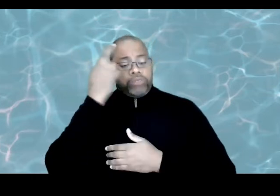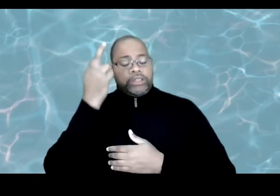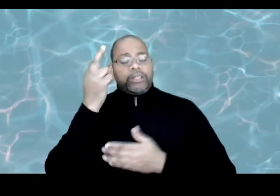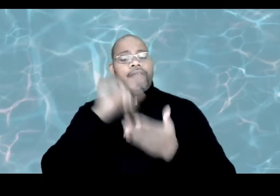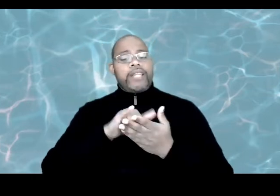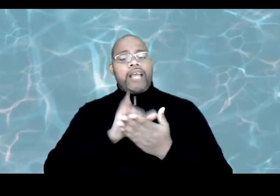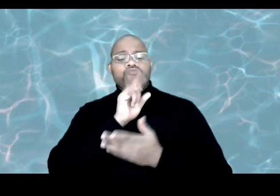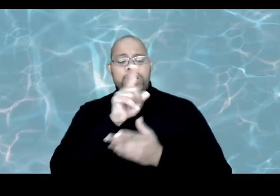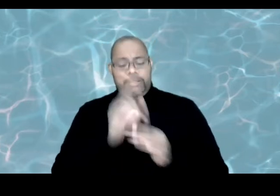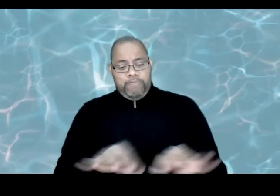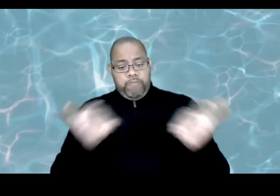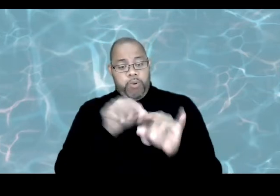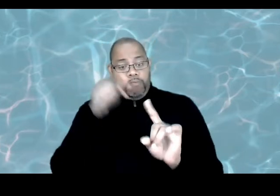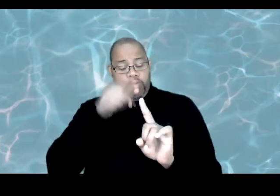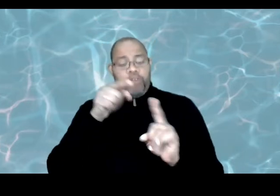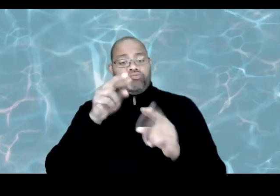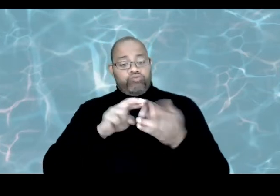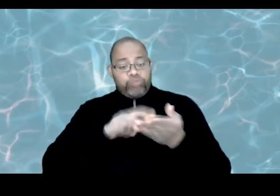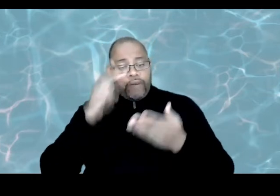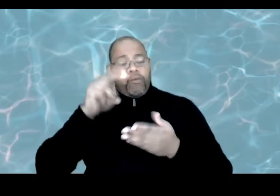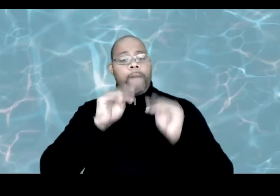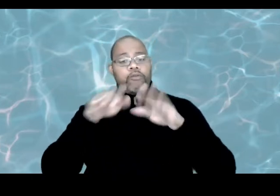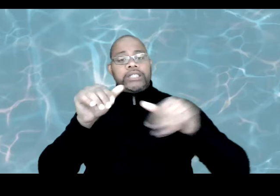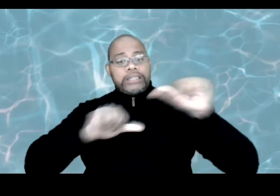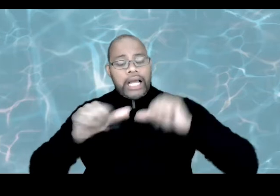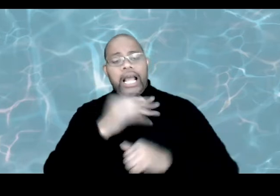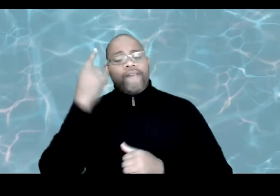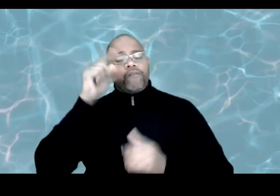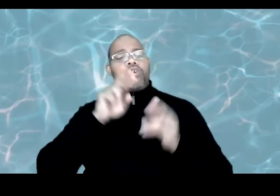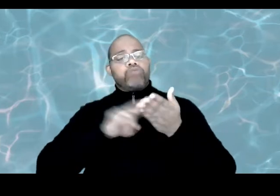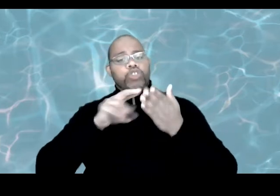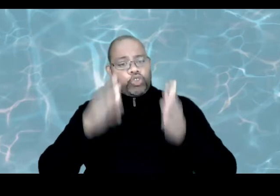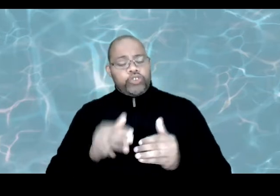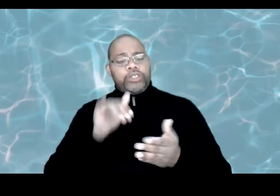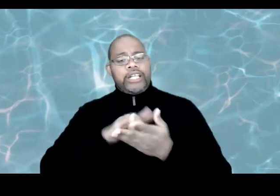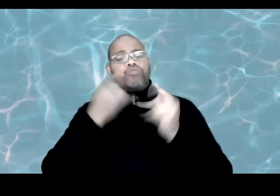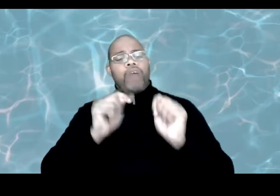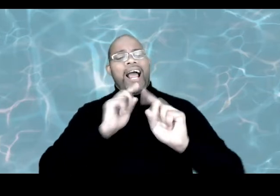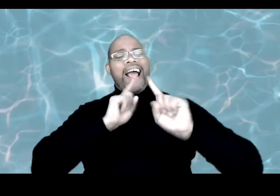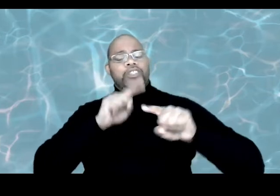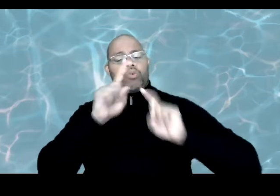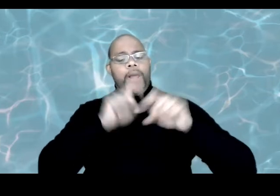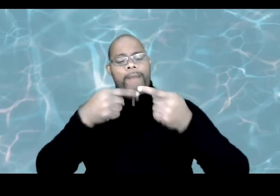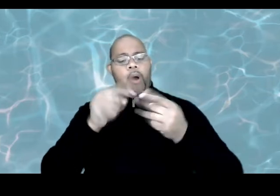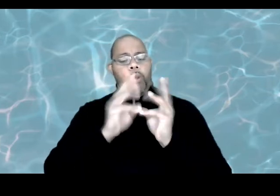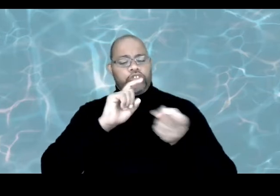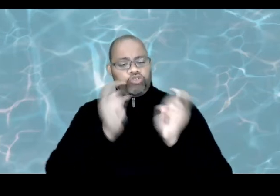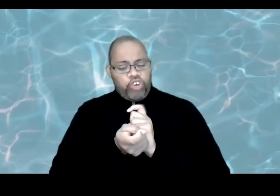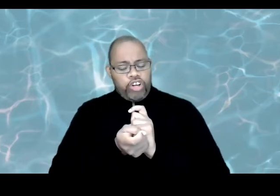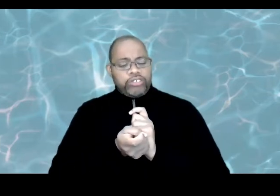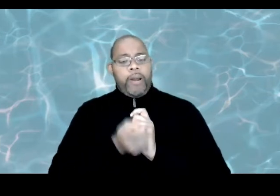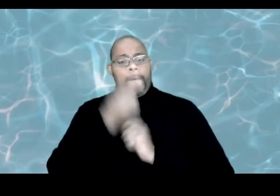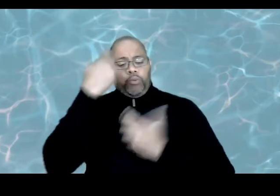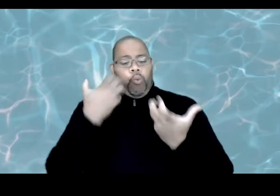the reasons that this is a focal point of research for marine scientists and for researchers that are trying to answer questions about climate